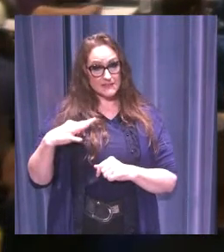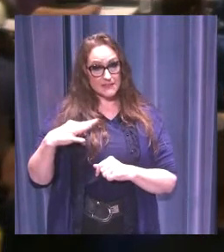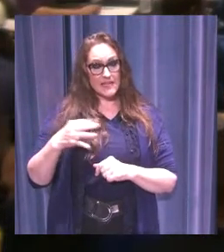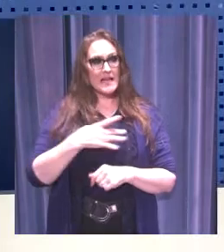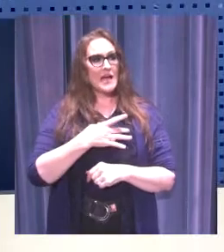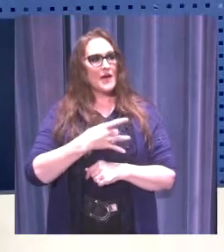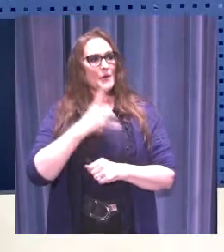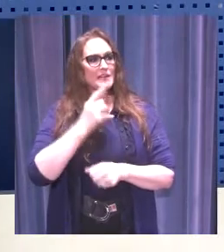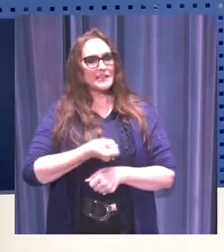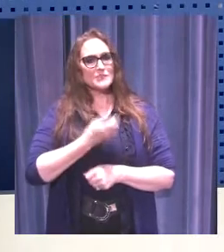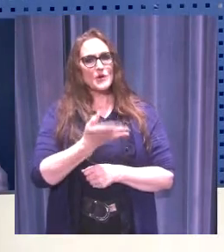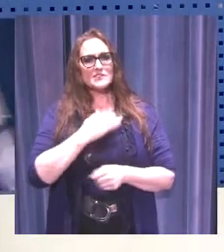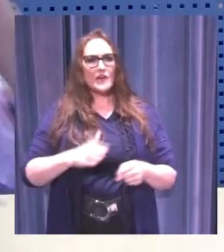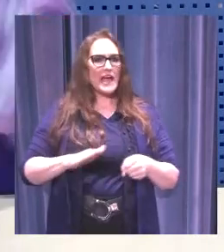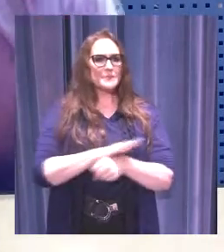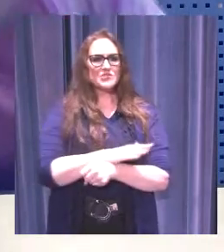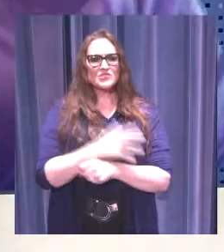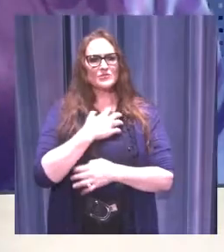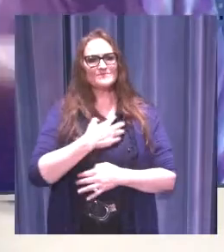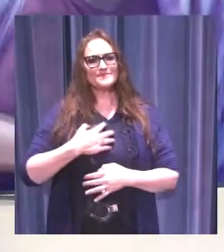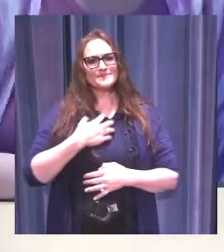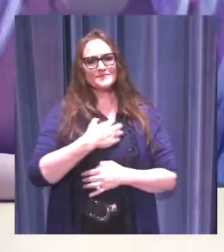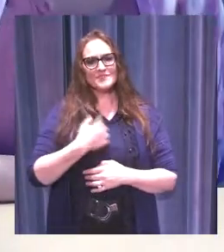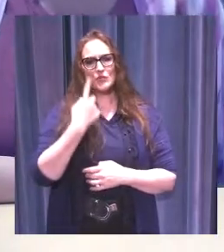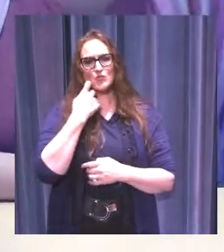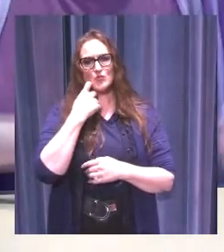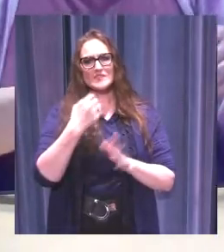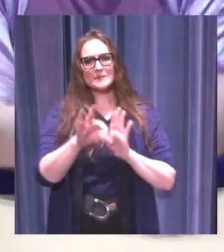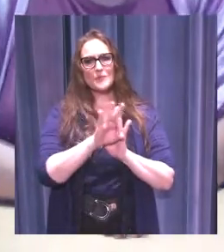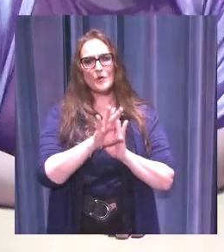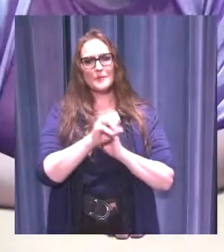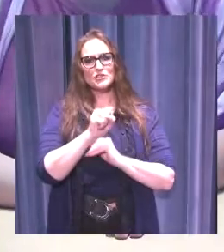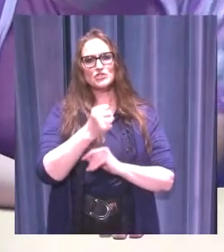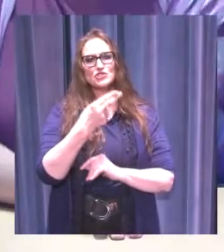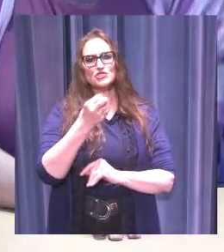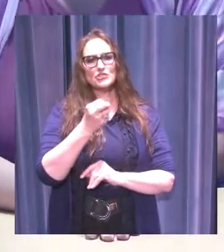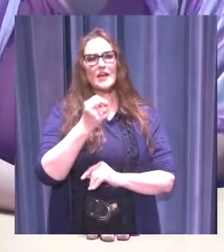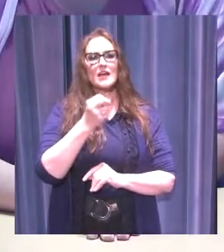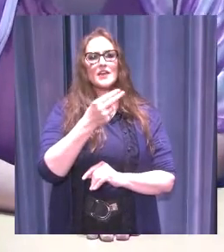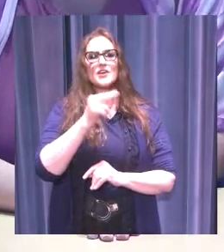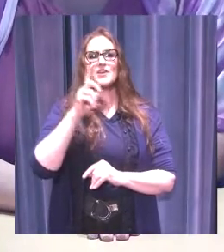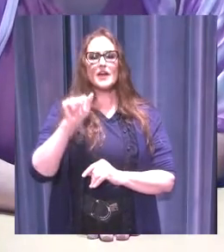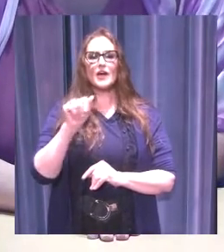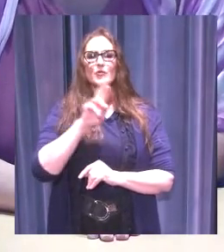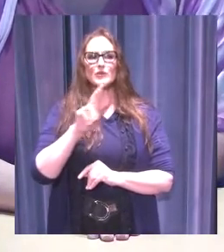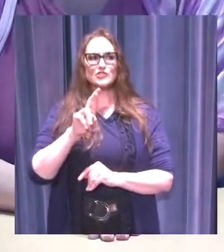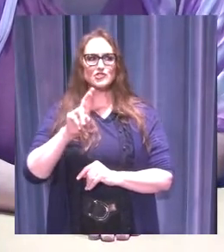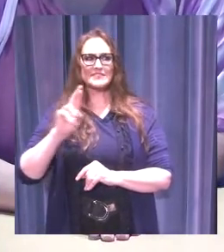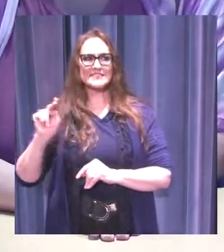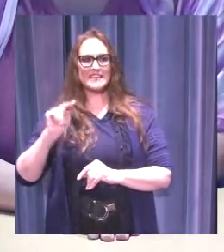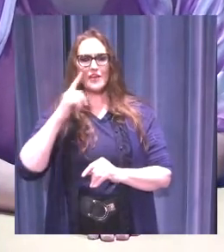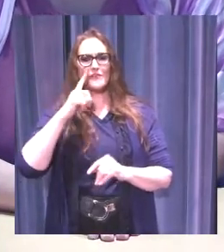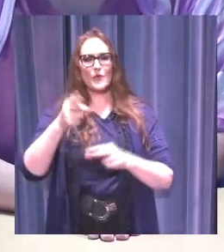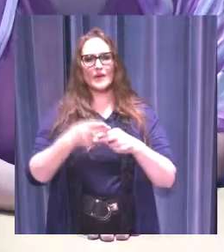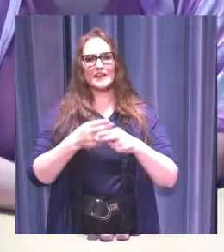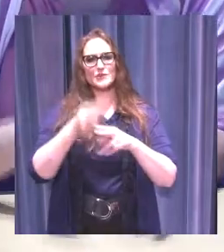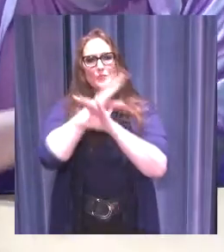would like to express our absolute dismay at the recent appointment of Shonda Richardson Snell as interim president of